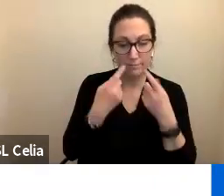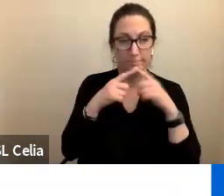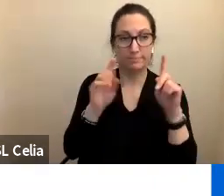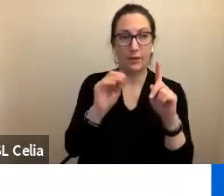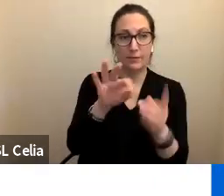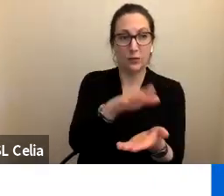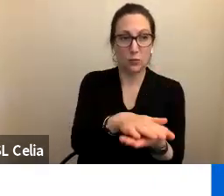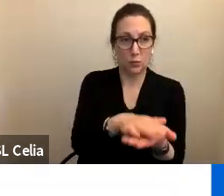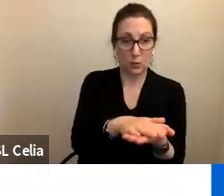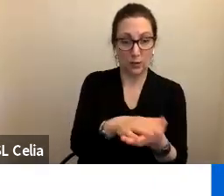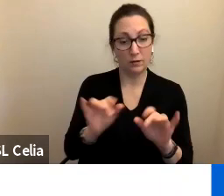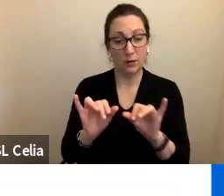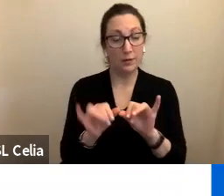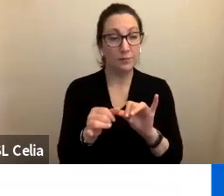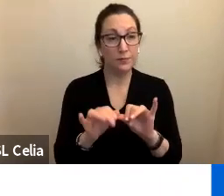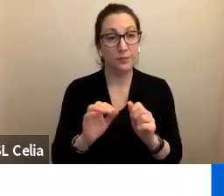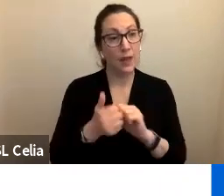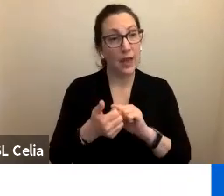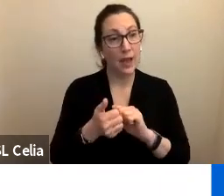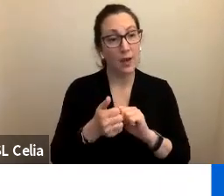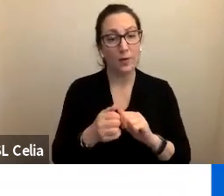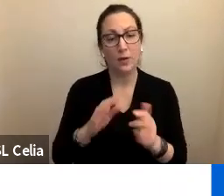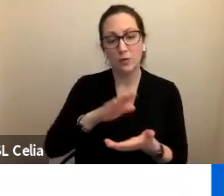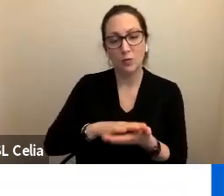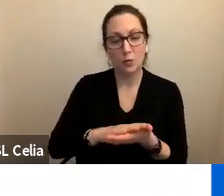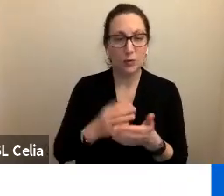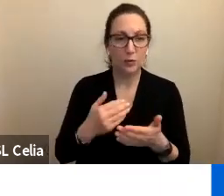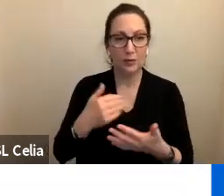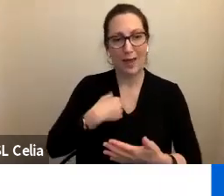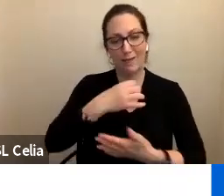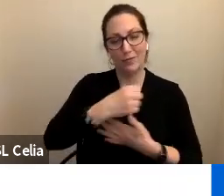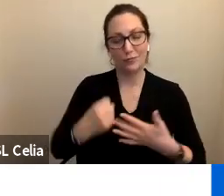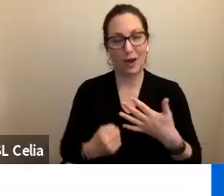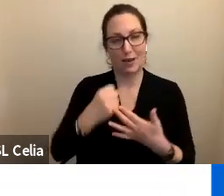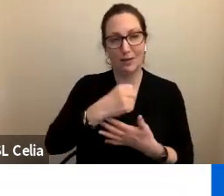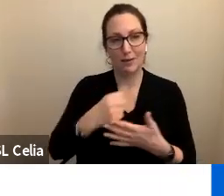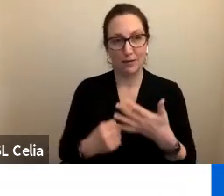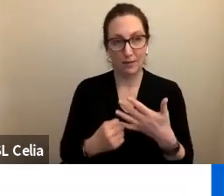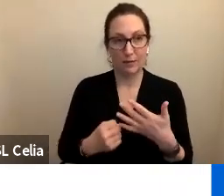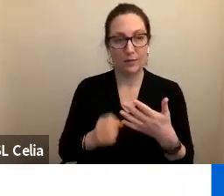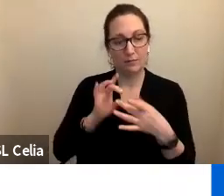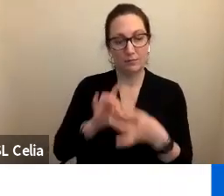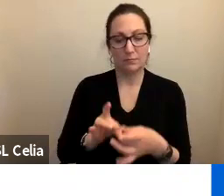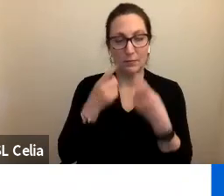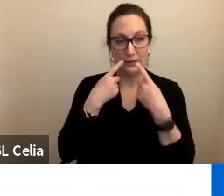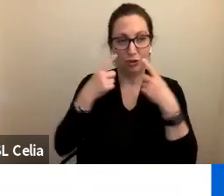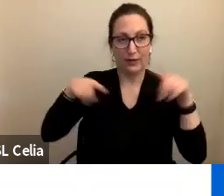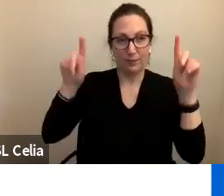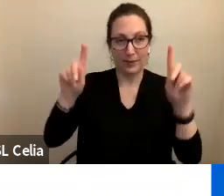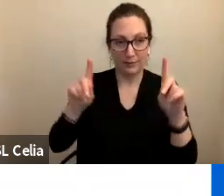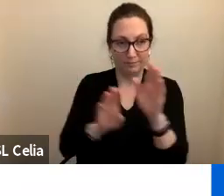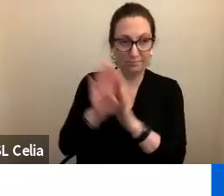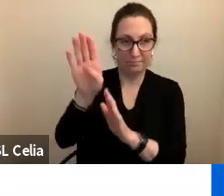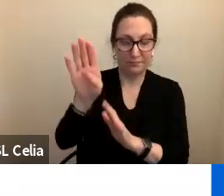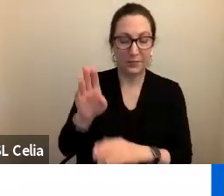how schools are generally tiered and or ranked by achievement. I know that the district